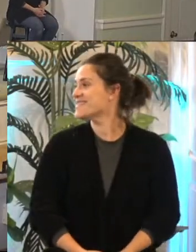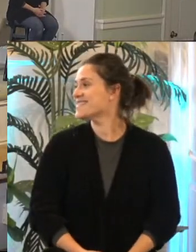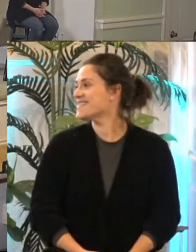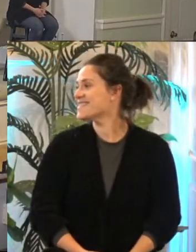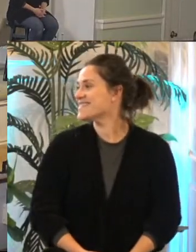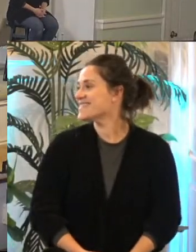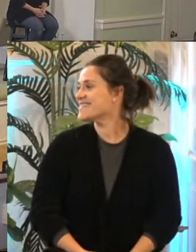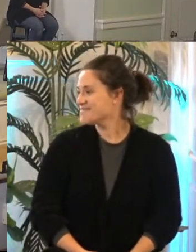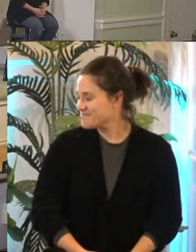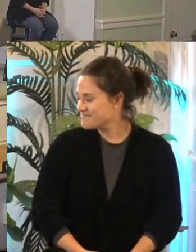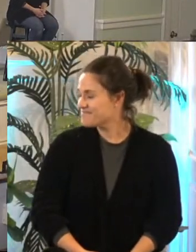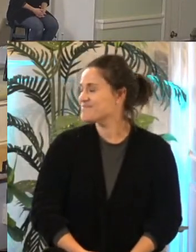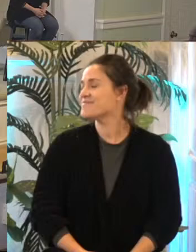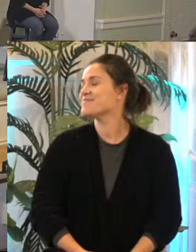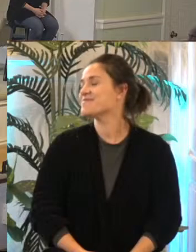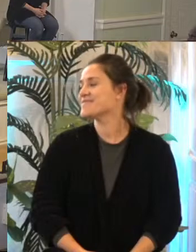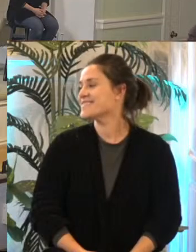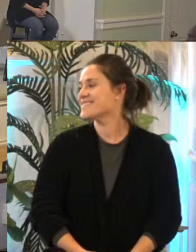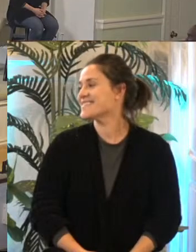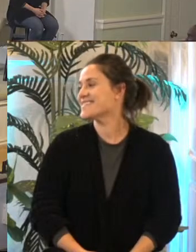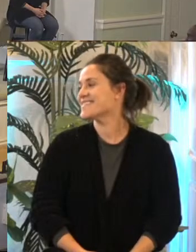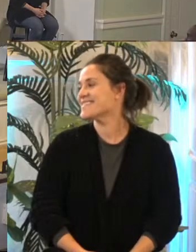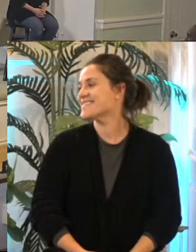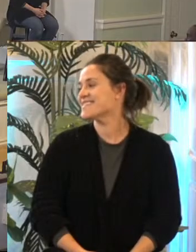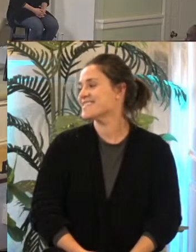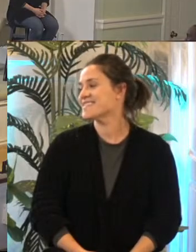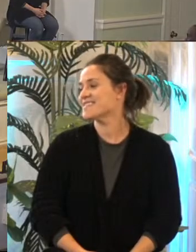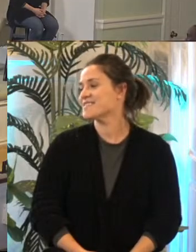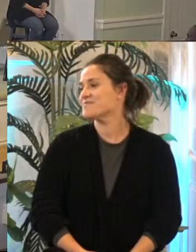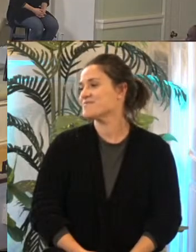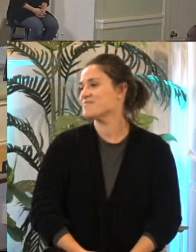You can be able to get up? All right. Here, I'll get.